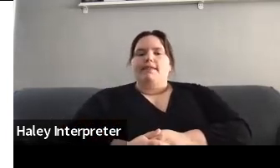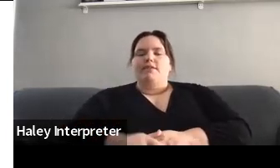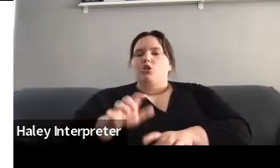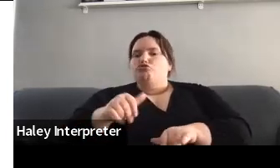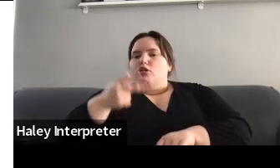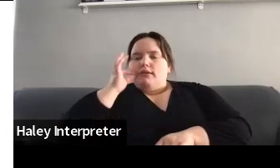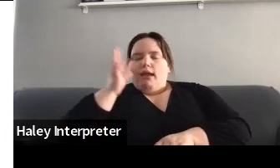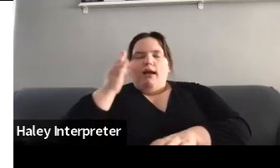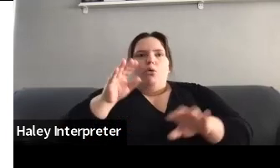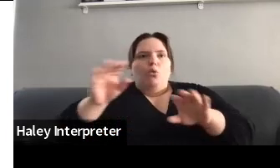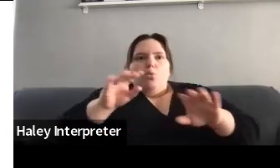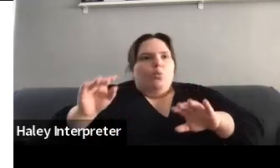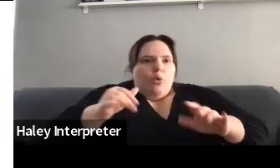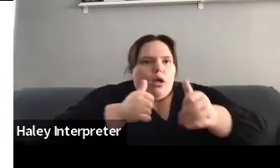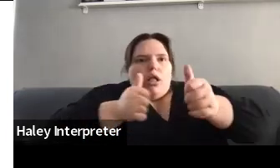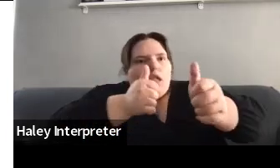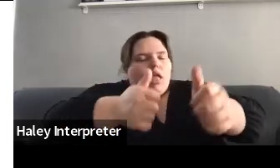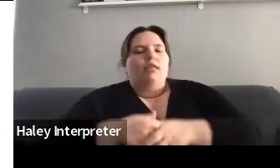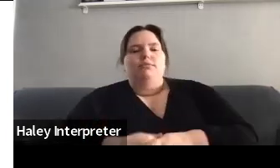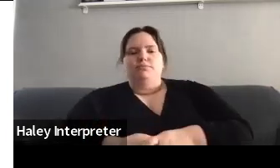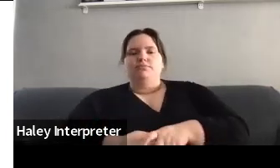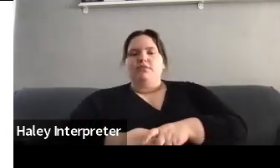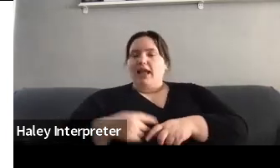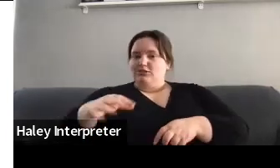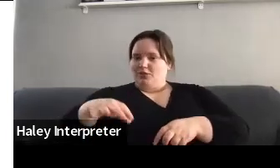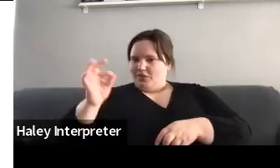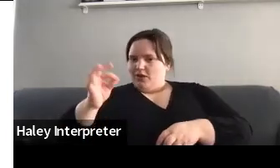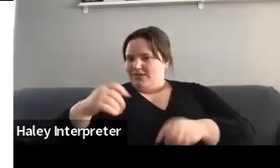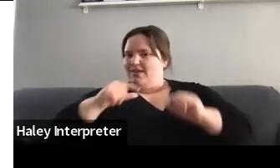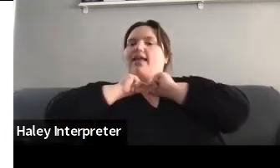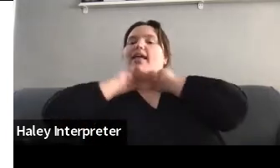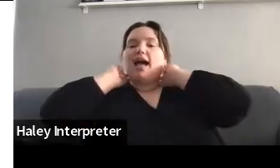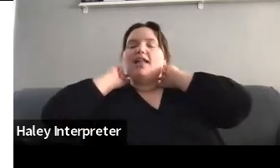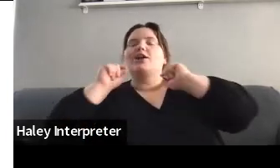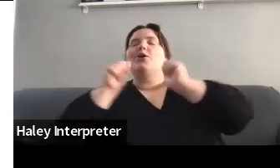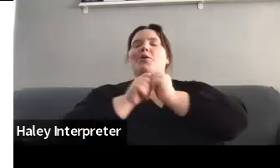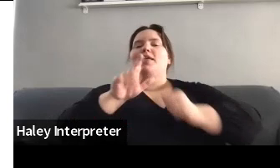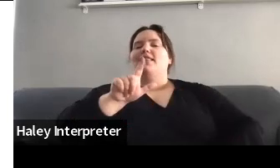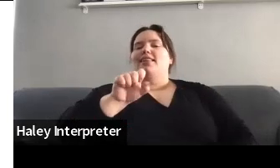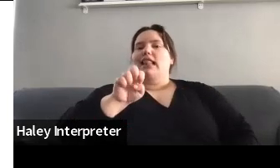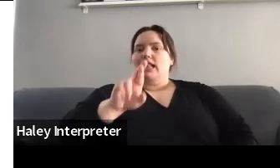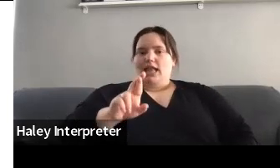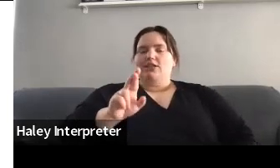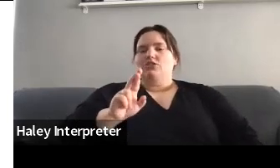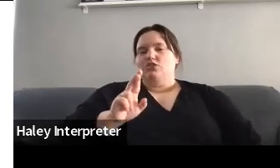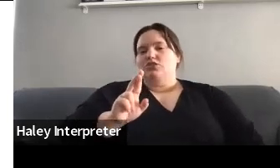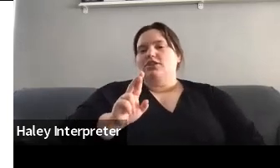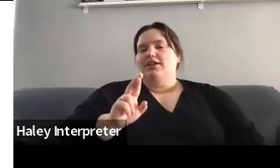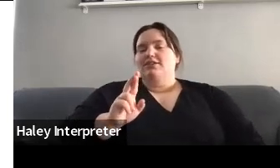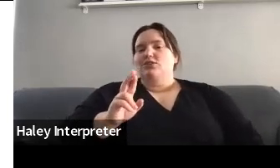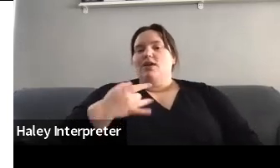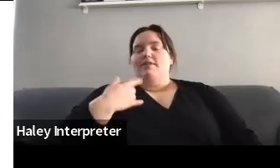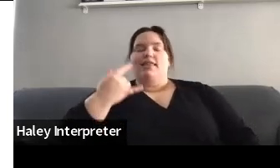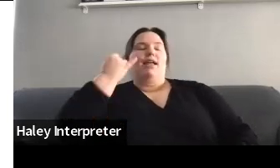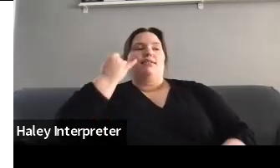I also found a collar with a laser on it, which could be a lot of fun with cats if they have it attached to themselves.